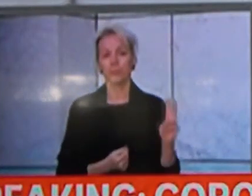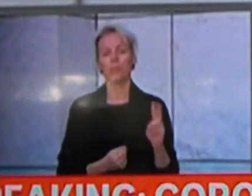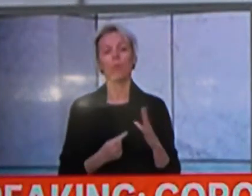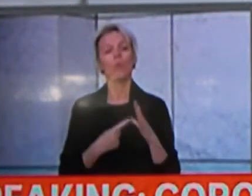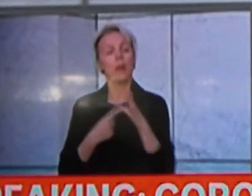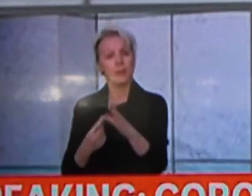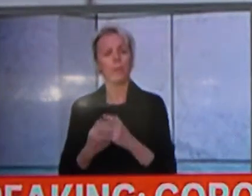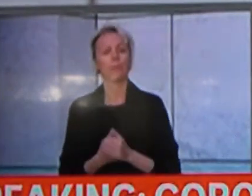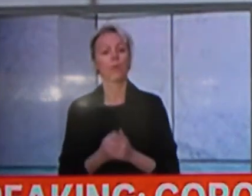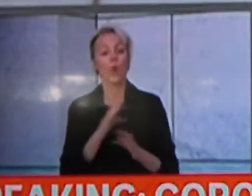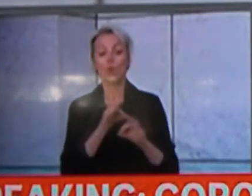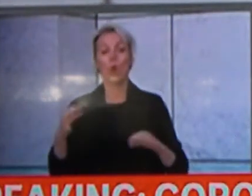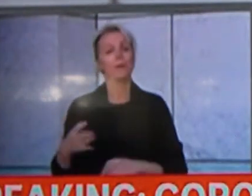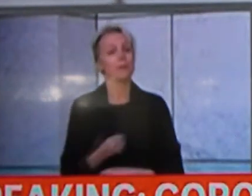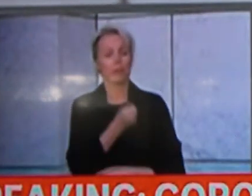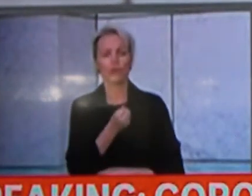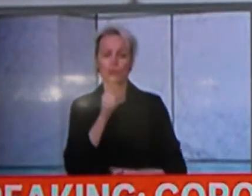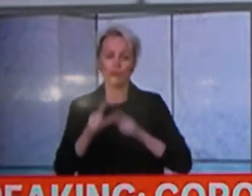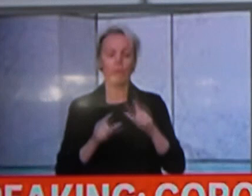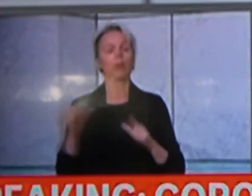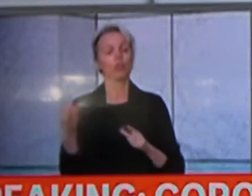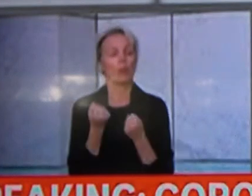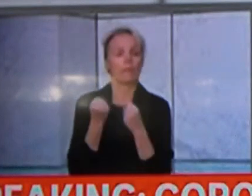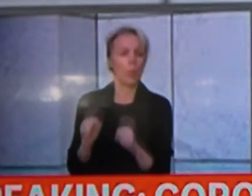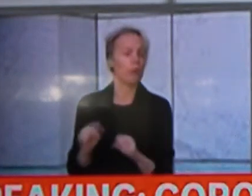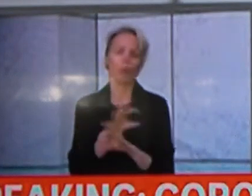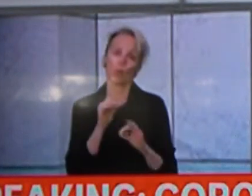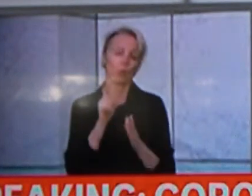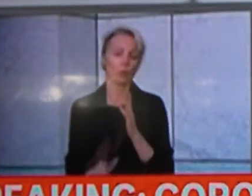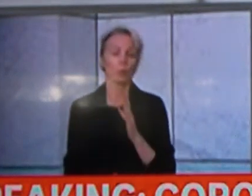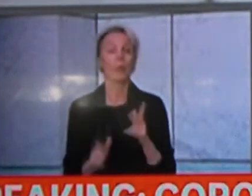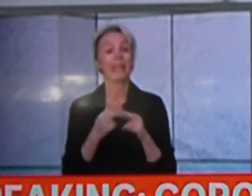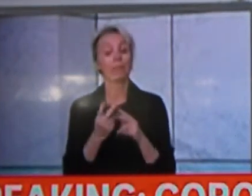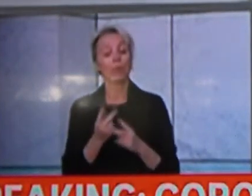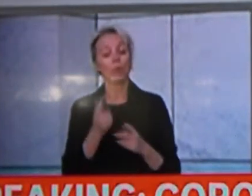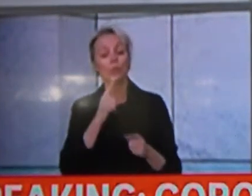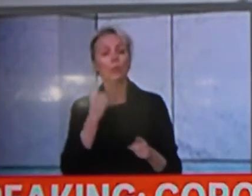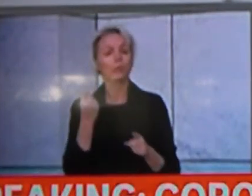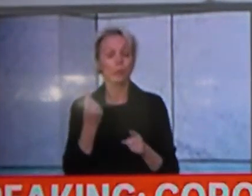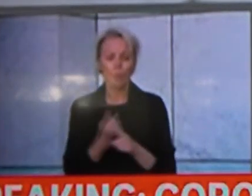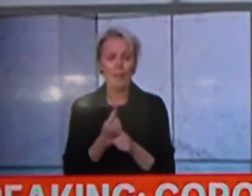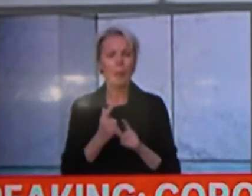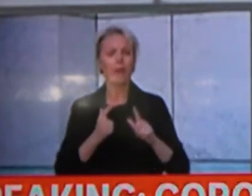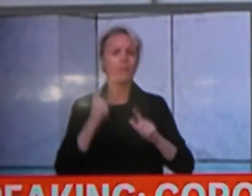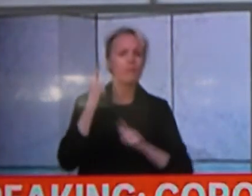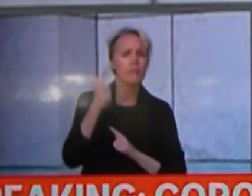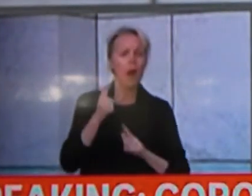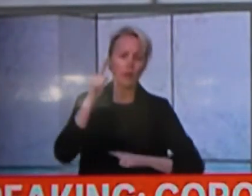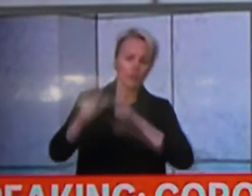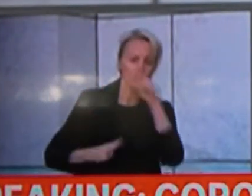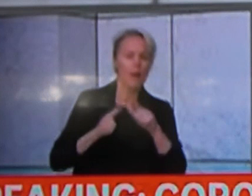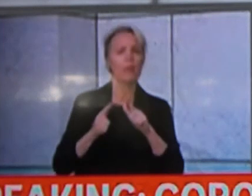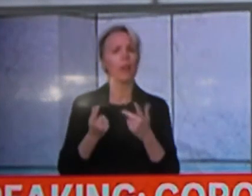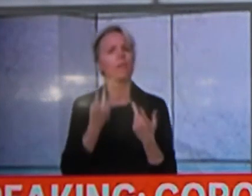non-essential travel should be avoided, and particularly when we're talking about interstate travel over longer distances, the sorts of travel that wouldn't